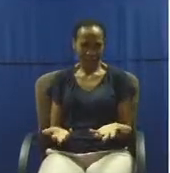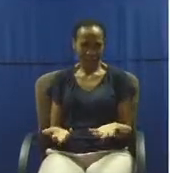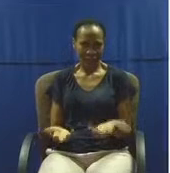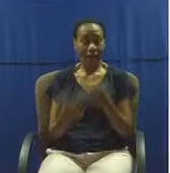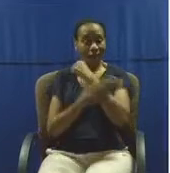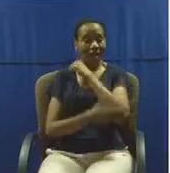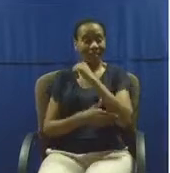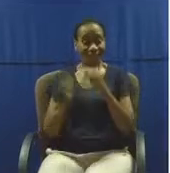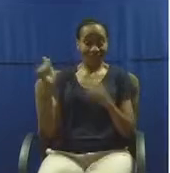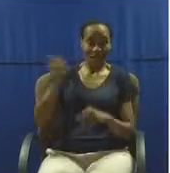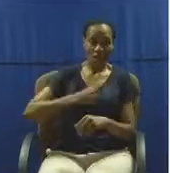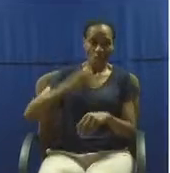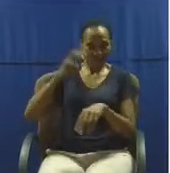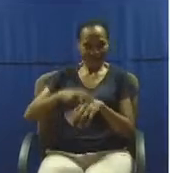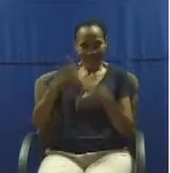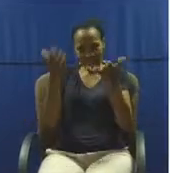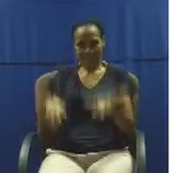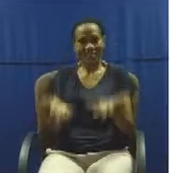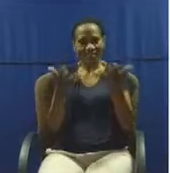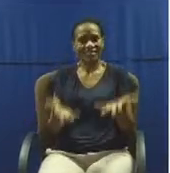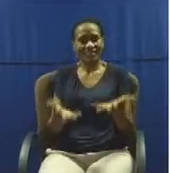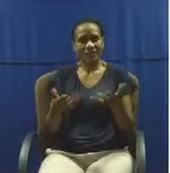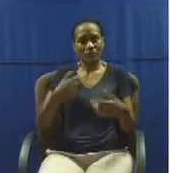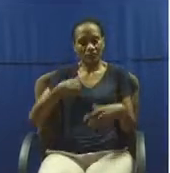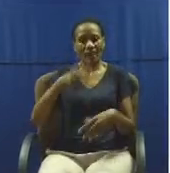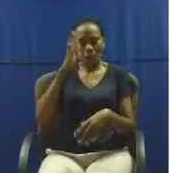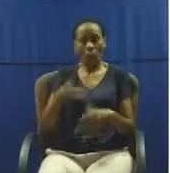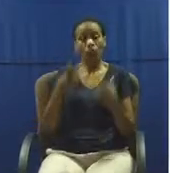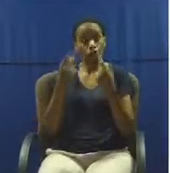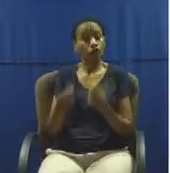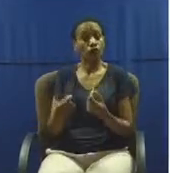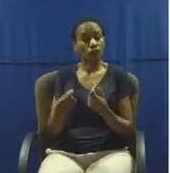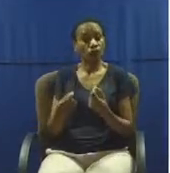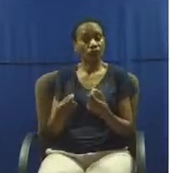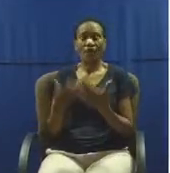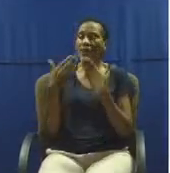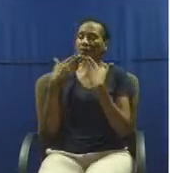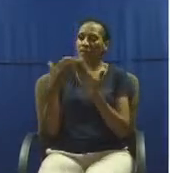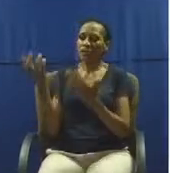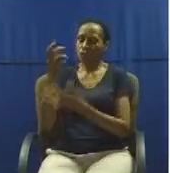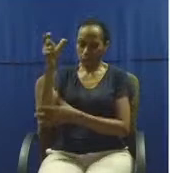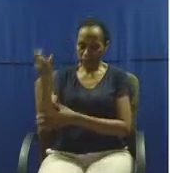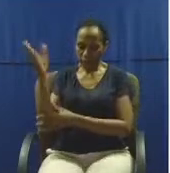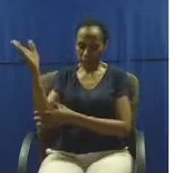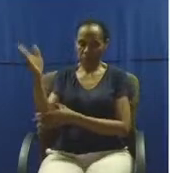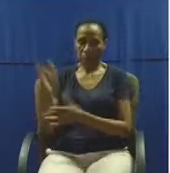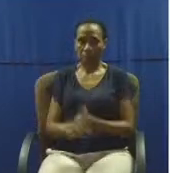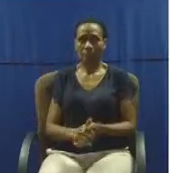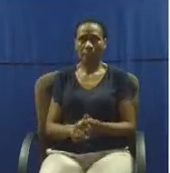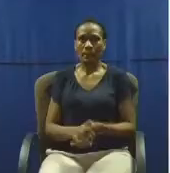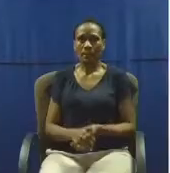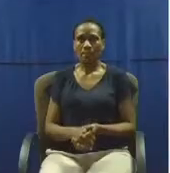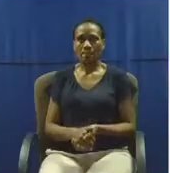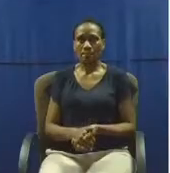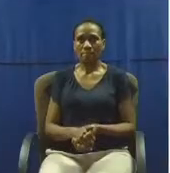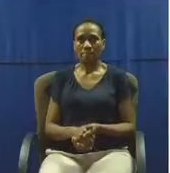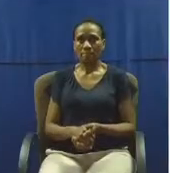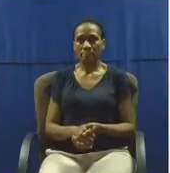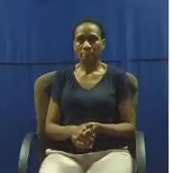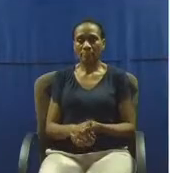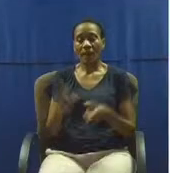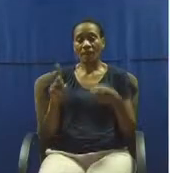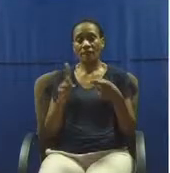country needs, and this is what we are committed to doing. Thank you, Honorable Speaker. The